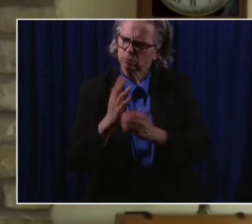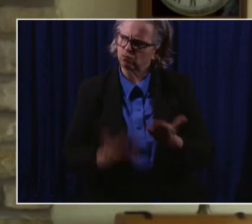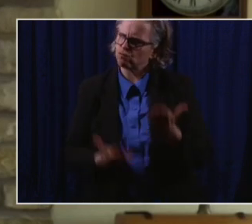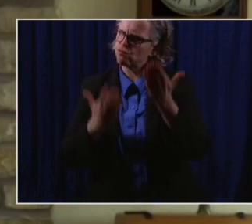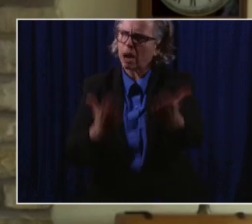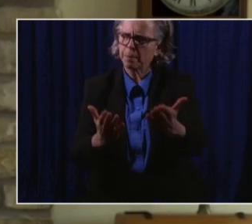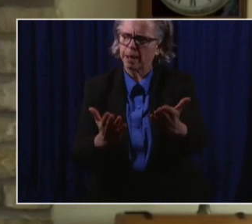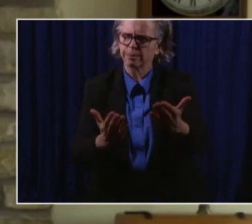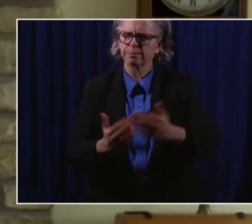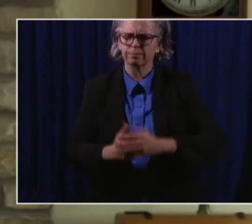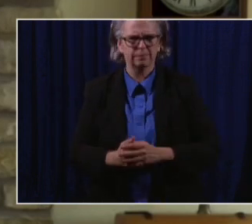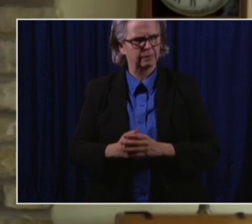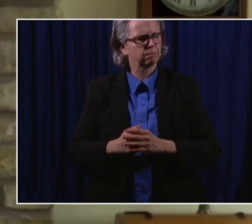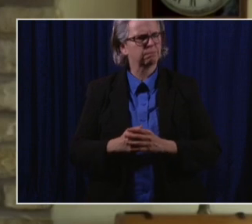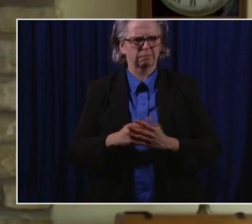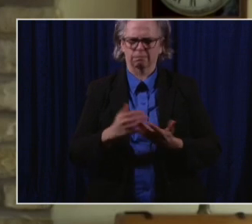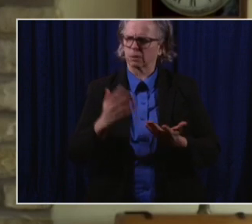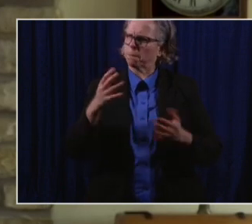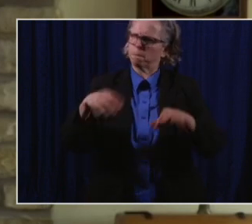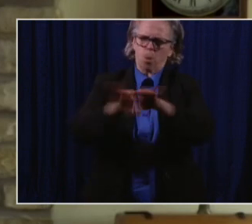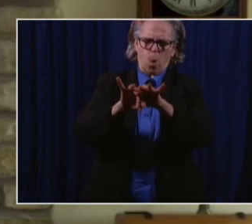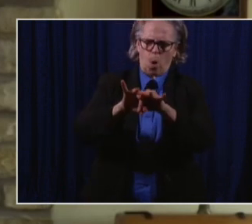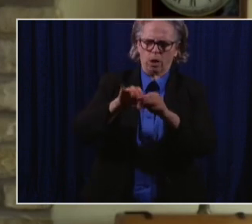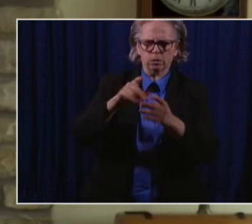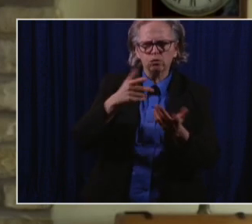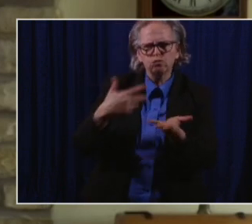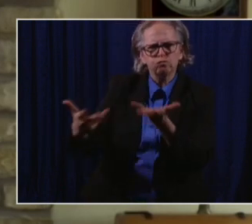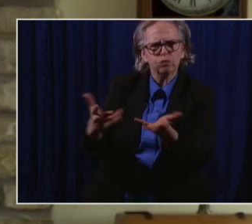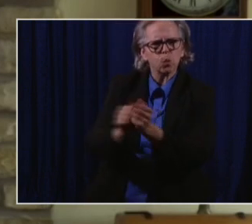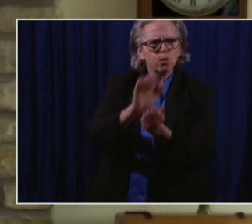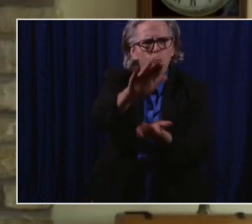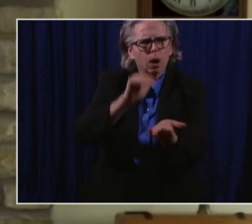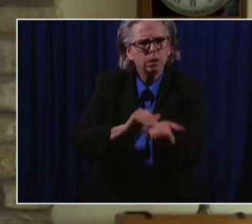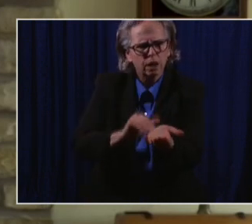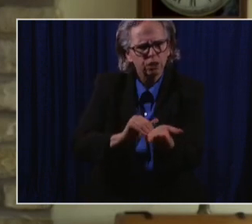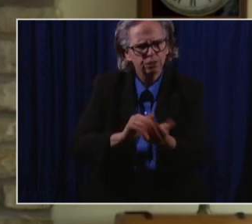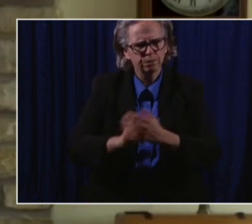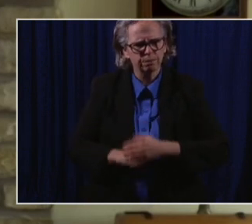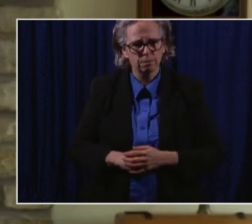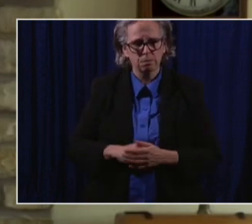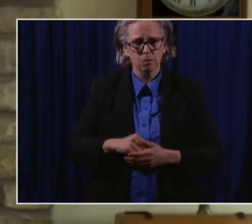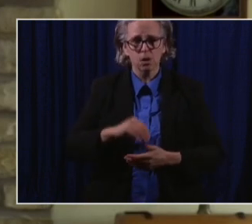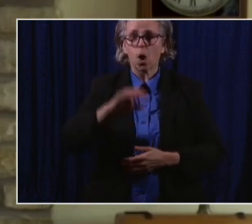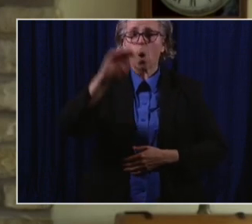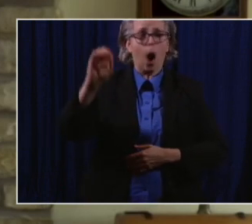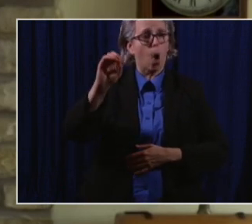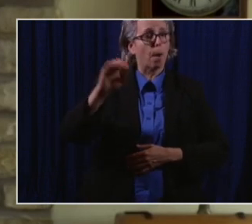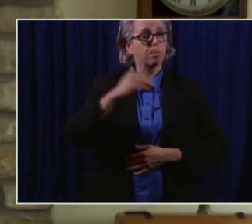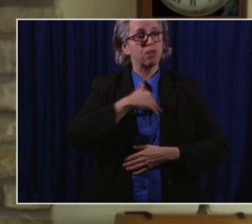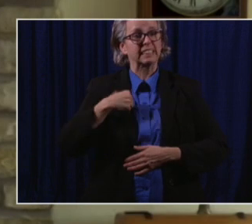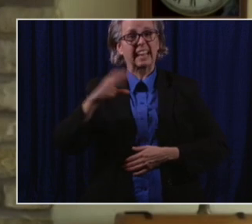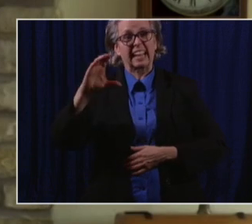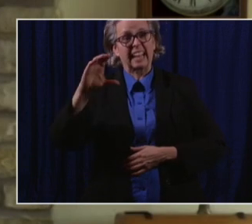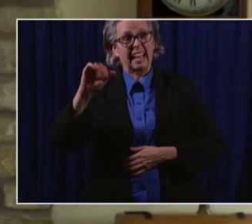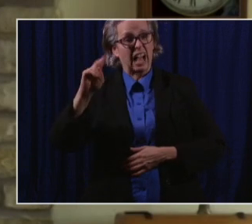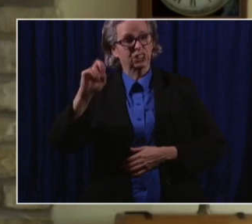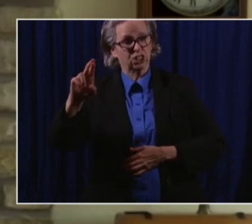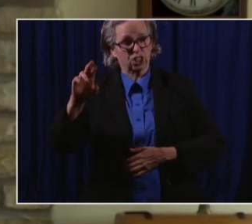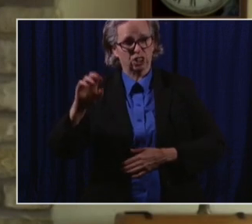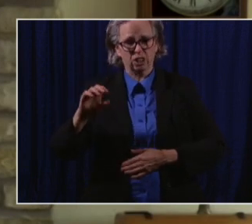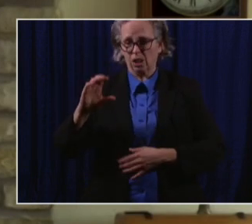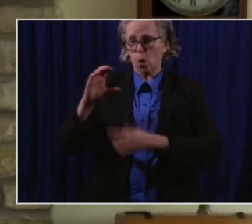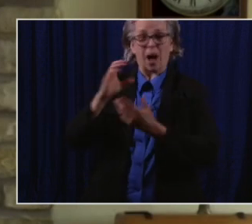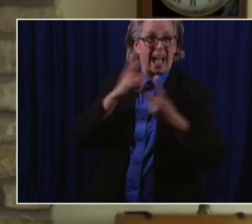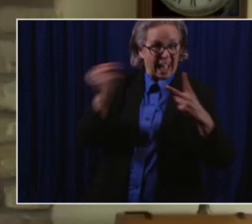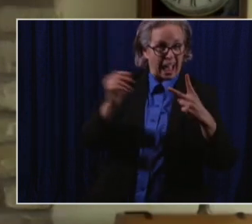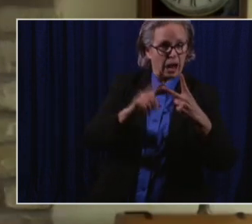doctor. Ohio's Breast and Cervical Cancer Project assists women in finding screening providers and other resources